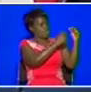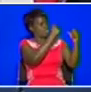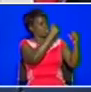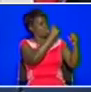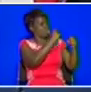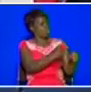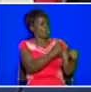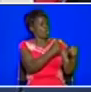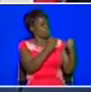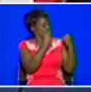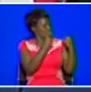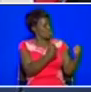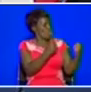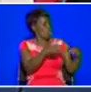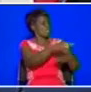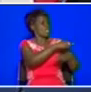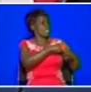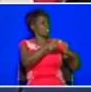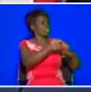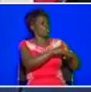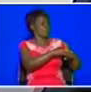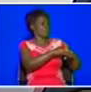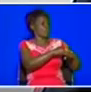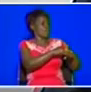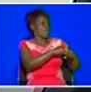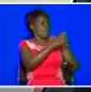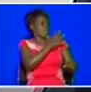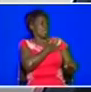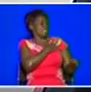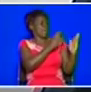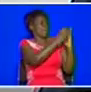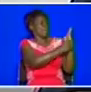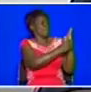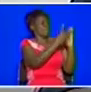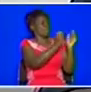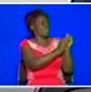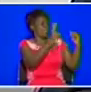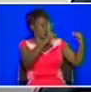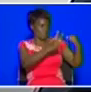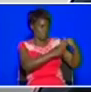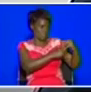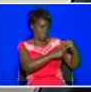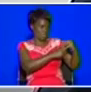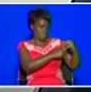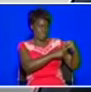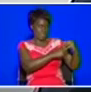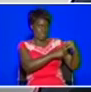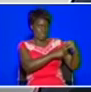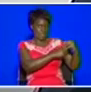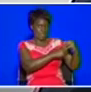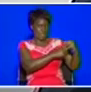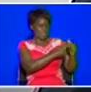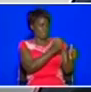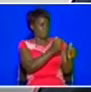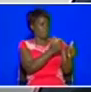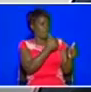Nation, NASA Manifesto 2017. That's a NASA manifesto. It's mostly a text document.